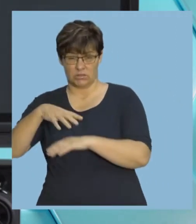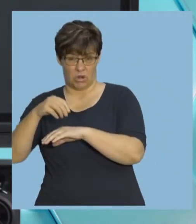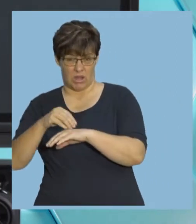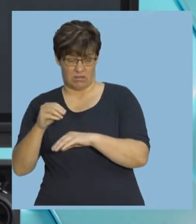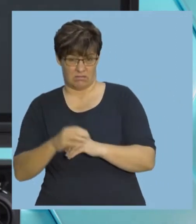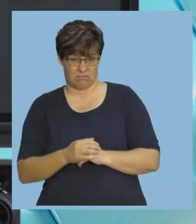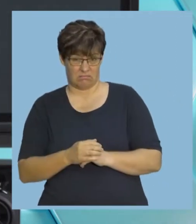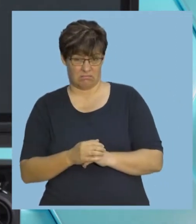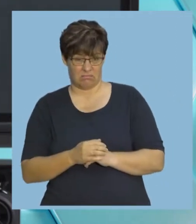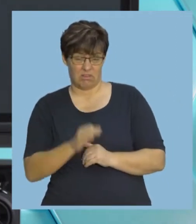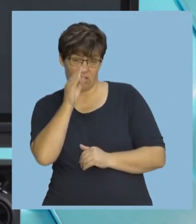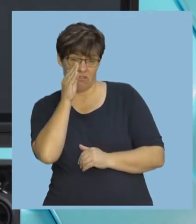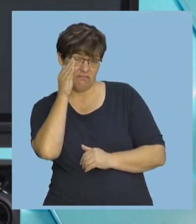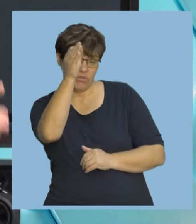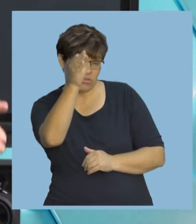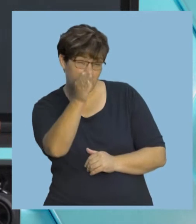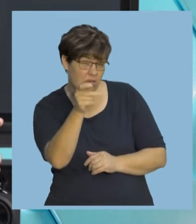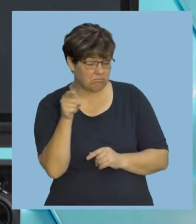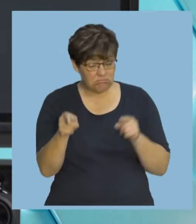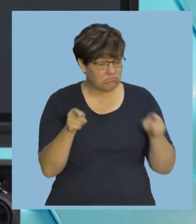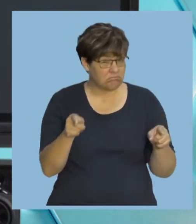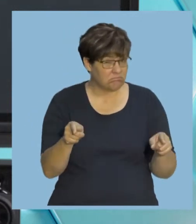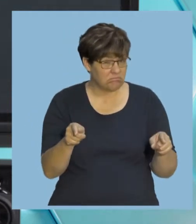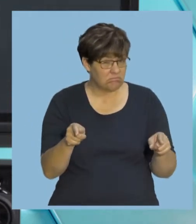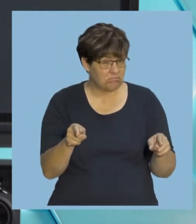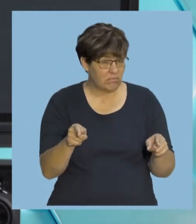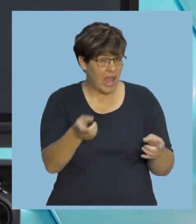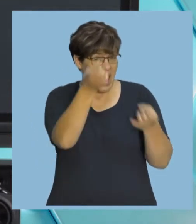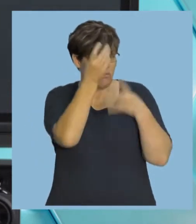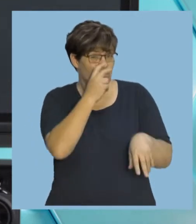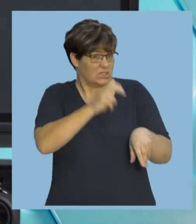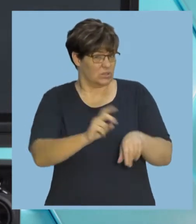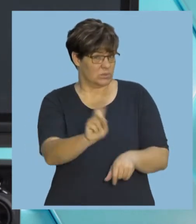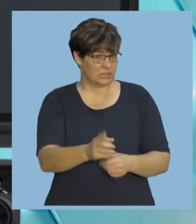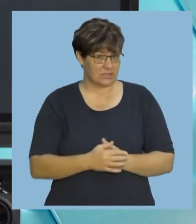what does the rand look like in future? What information do you need?